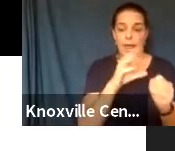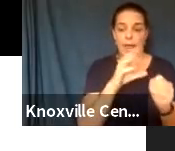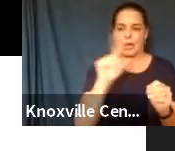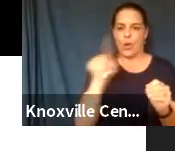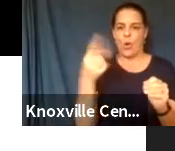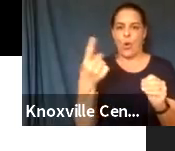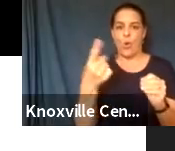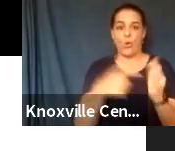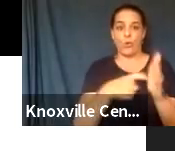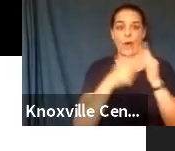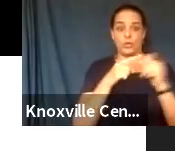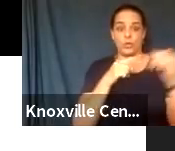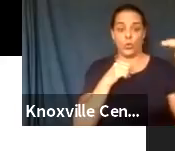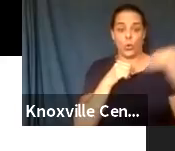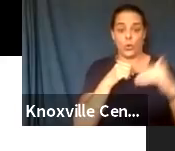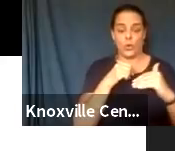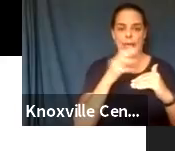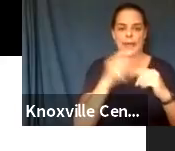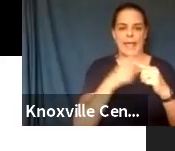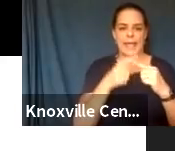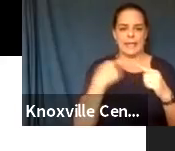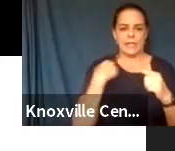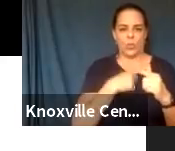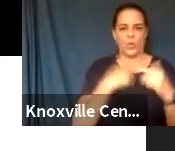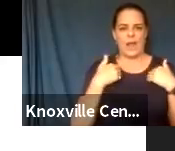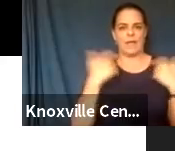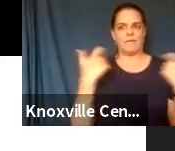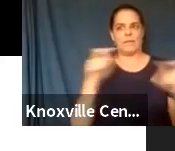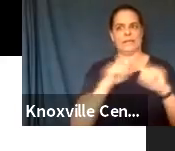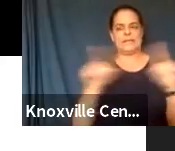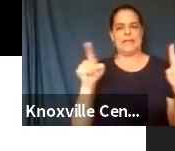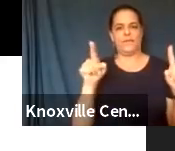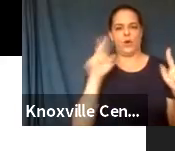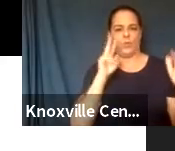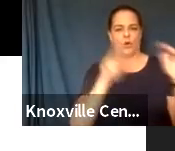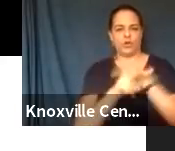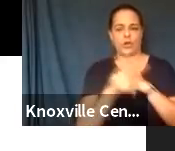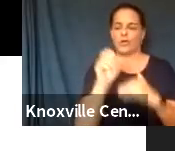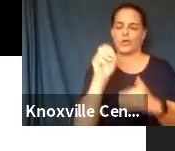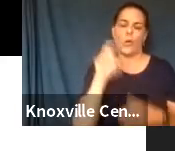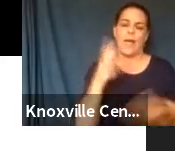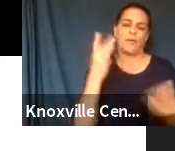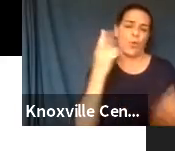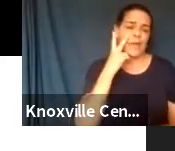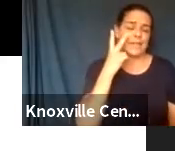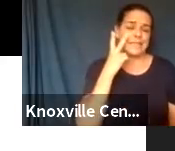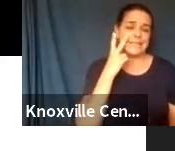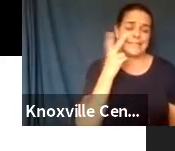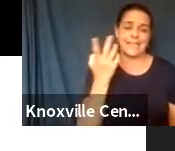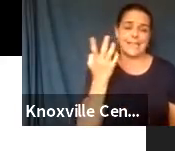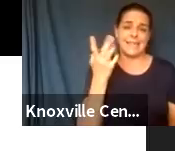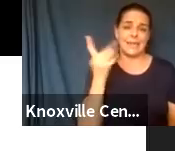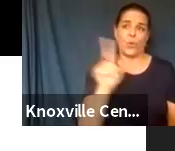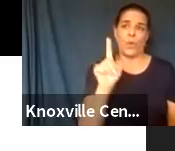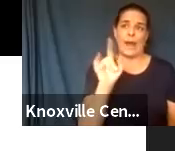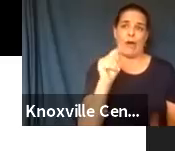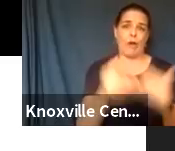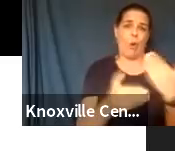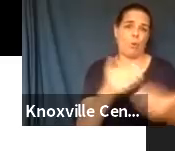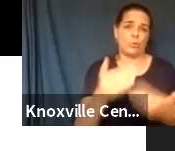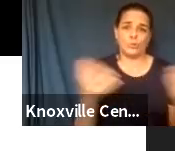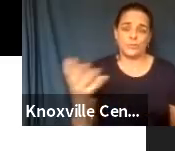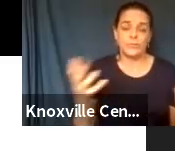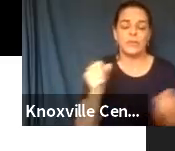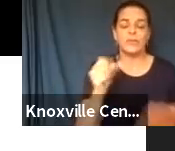to inflect down like that. And then we've got a significantly different projection. So we're just going to have to see where this goes. So